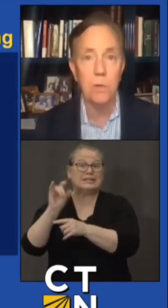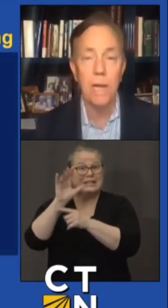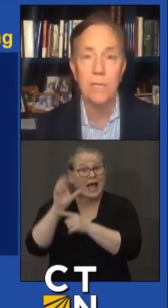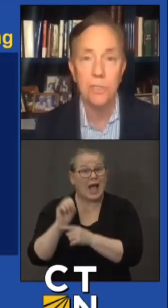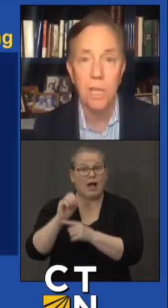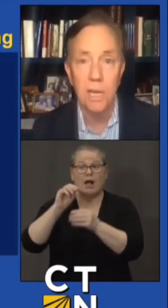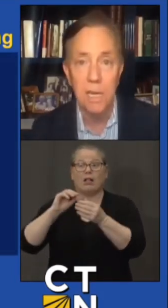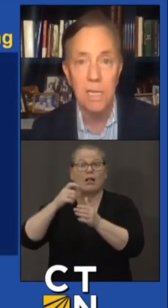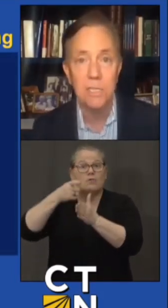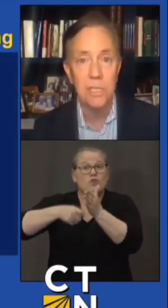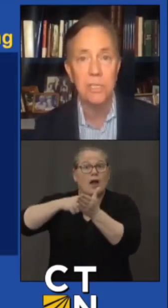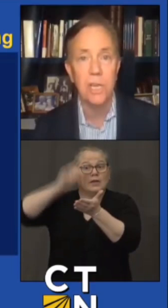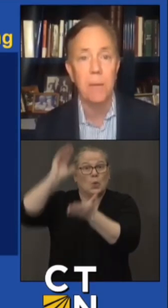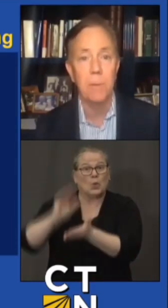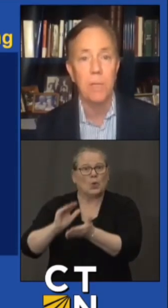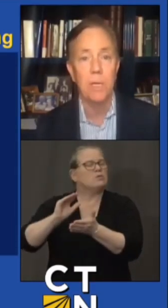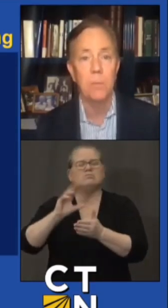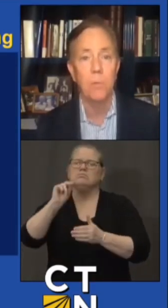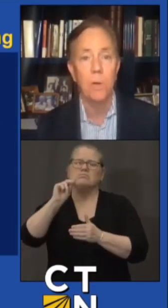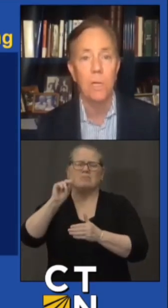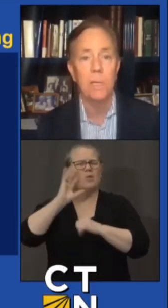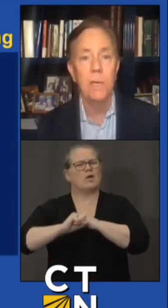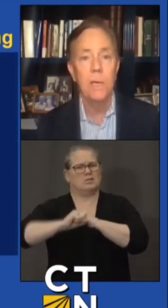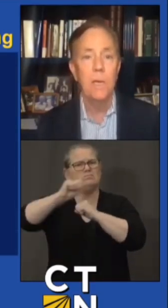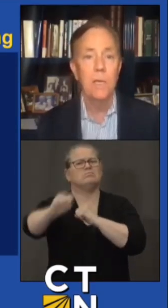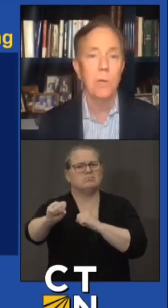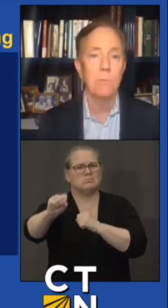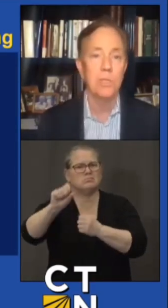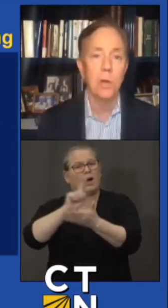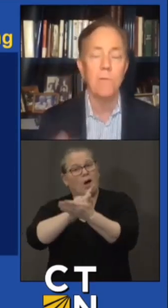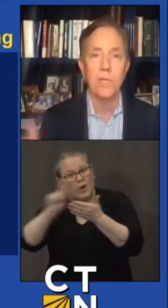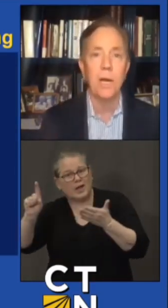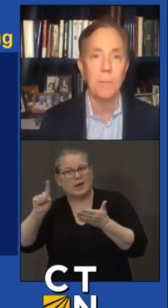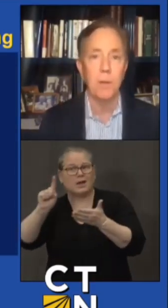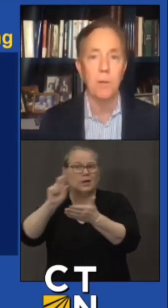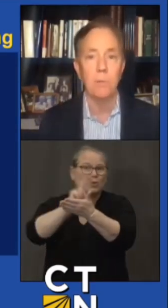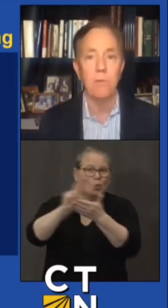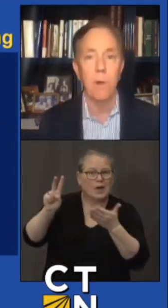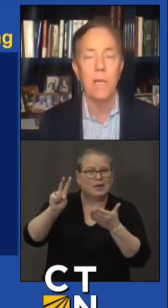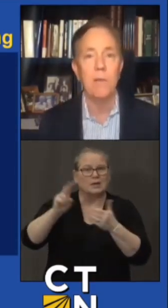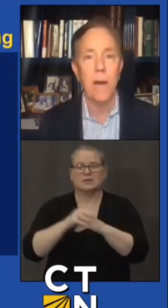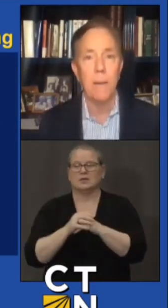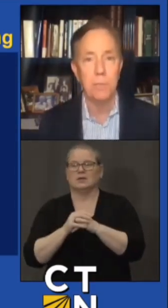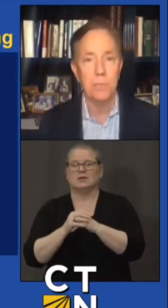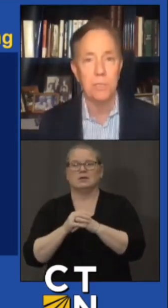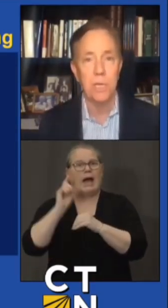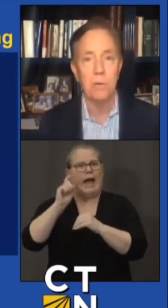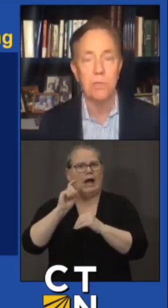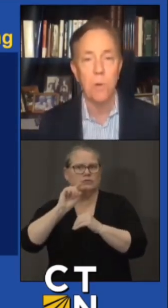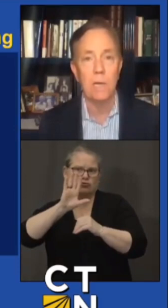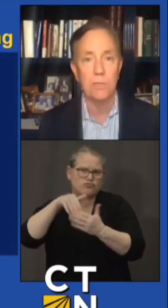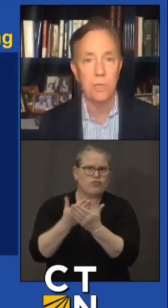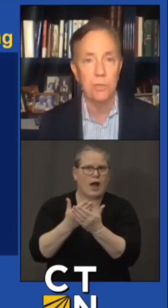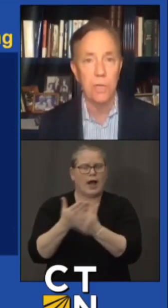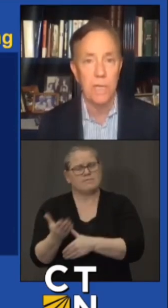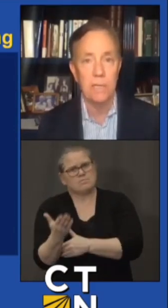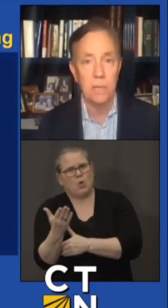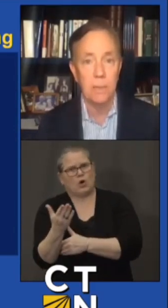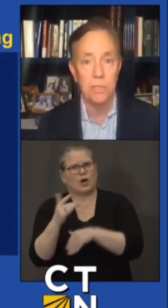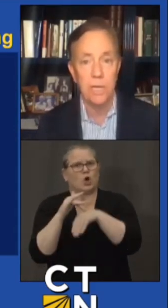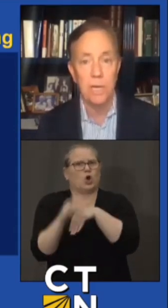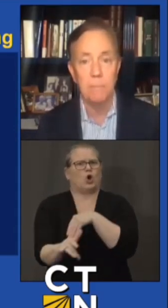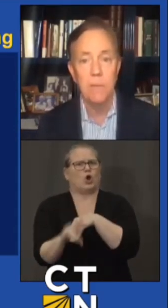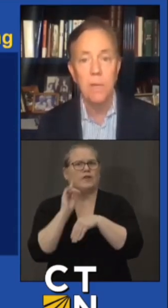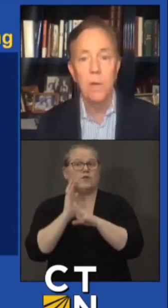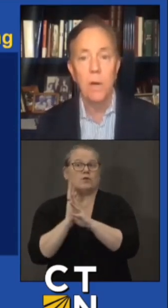to crash the line at 6 a.m. in the morning. You can reserve a time. There are a variety of options there as well. So you can get